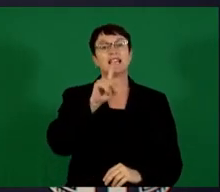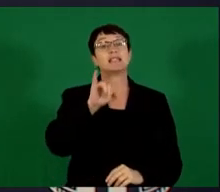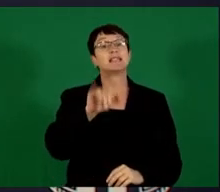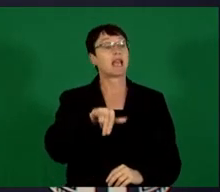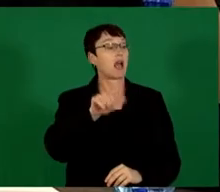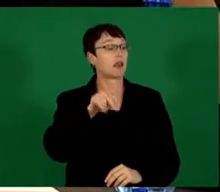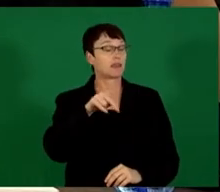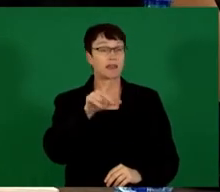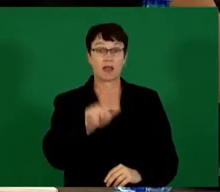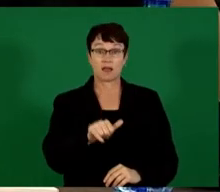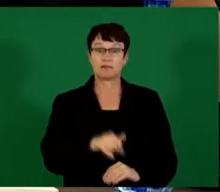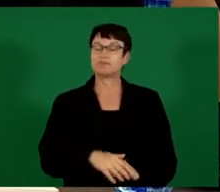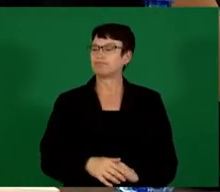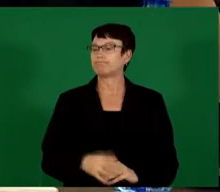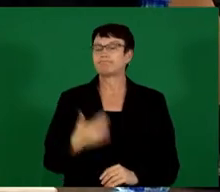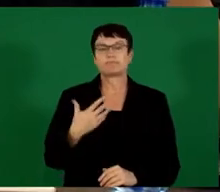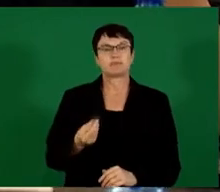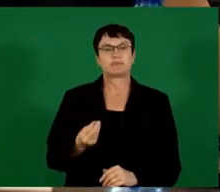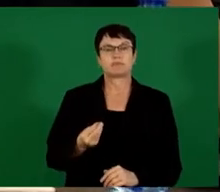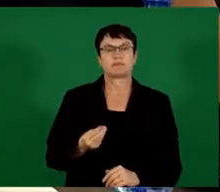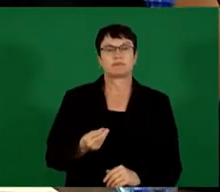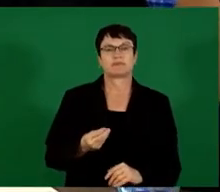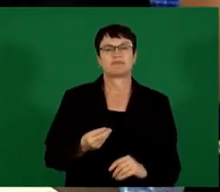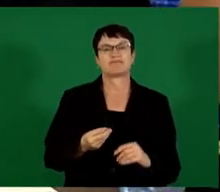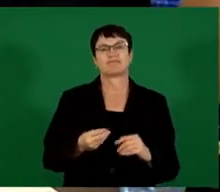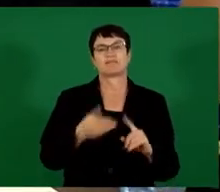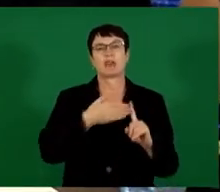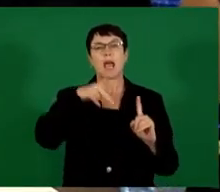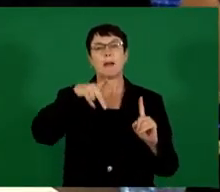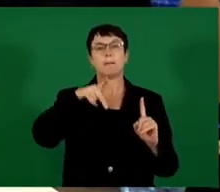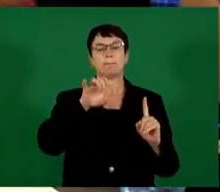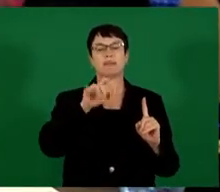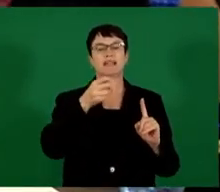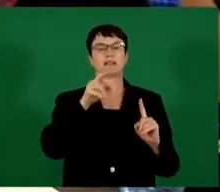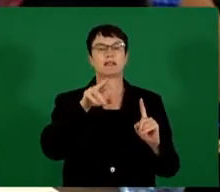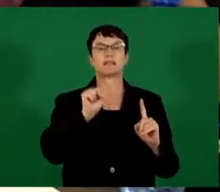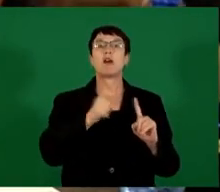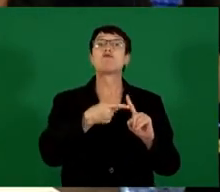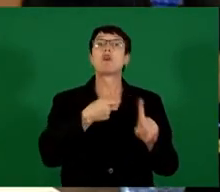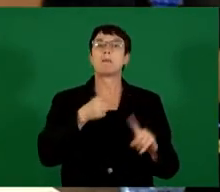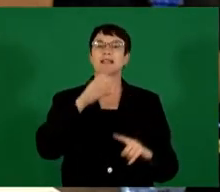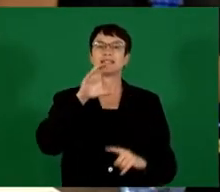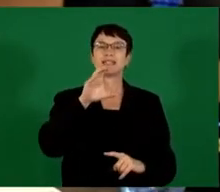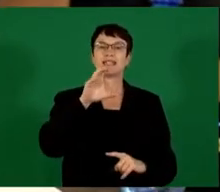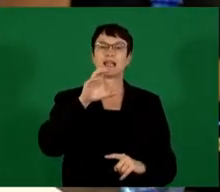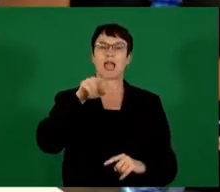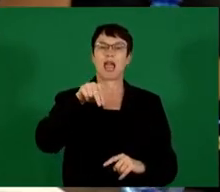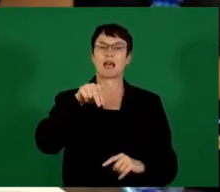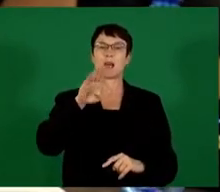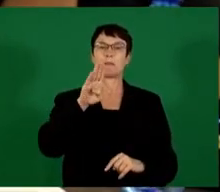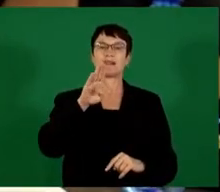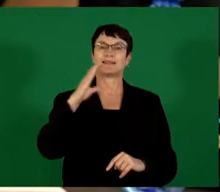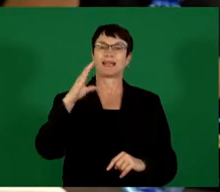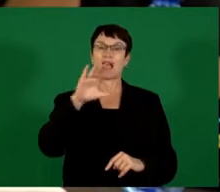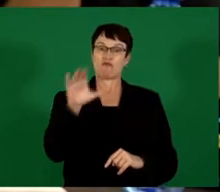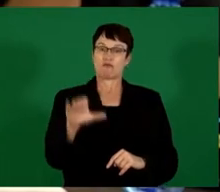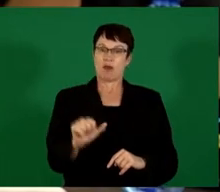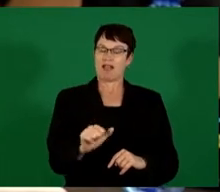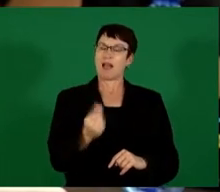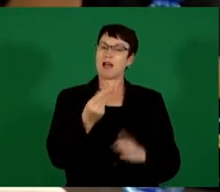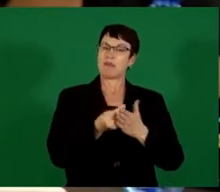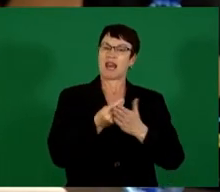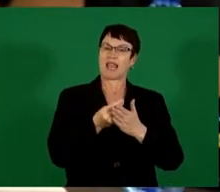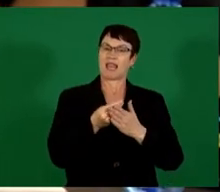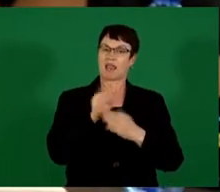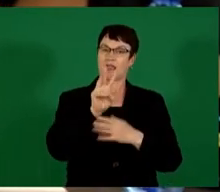I have a similar question, Governor, from Fifi Peters at CNBC Africa MoneyWeb. A follow-up on the terminal